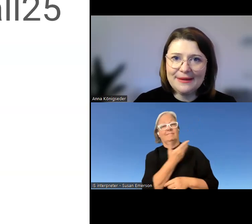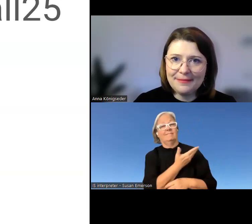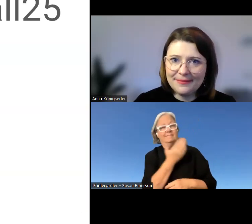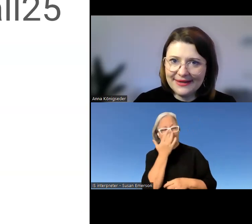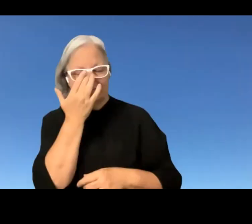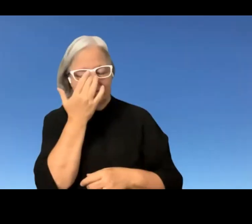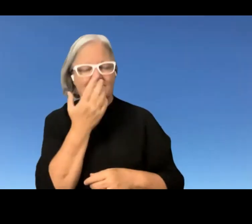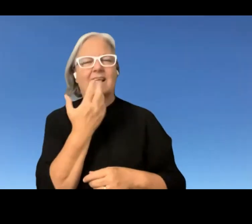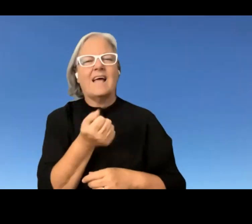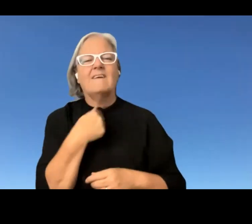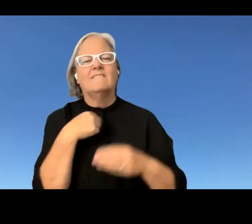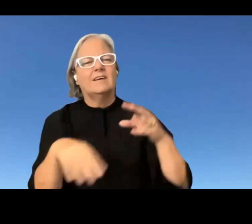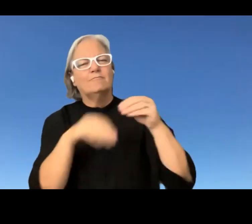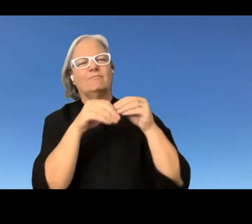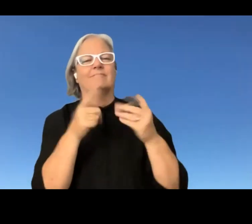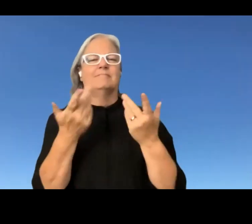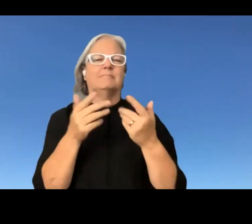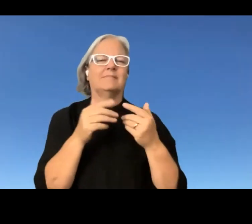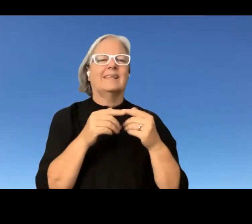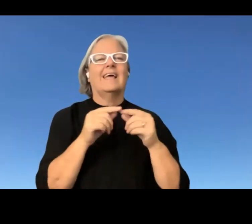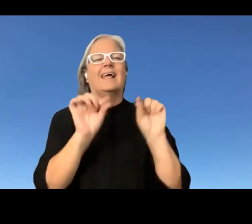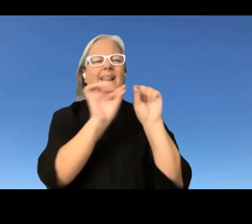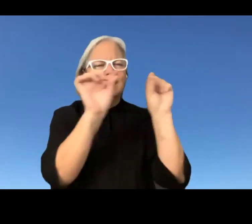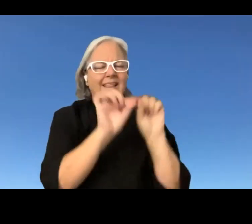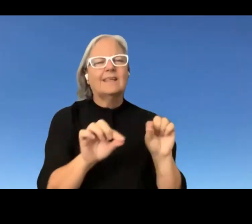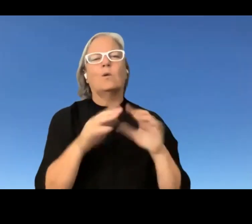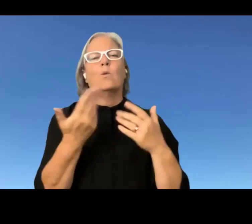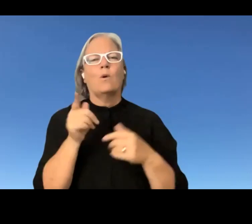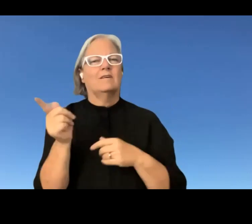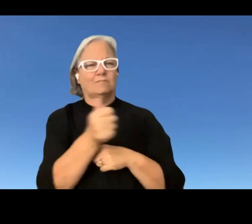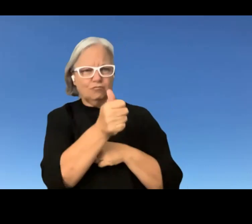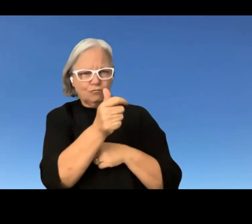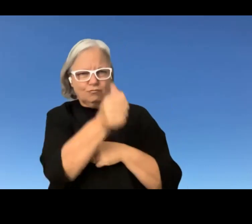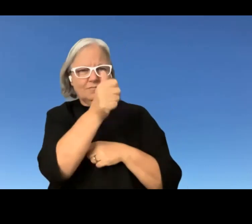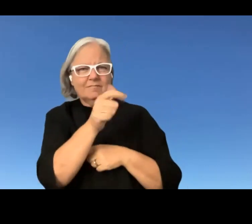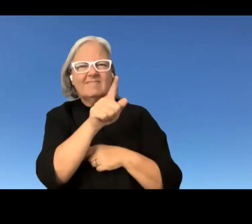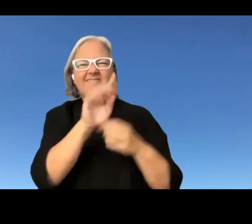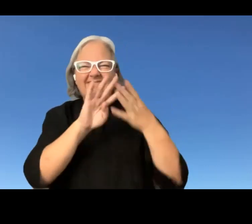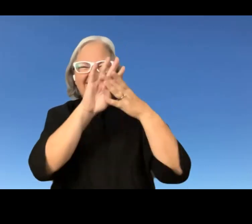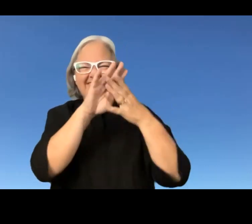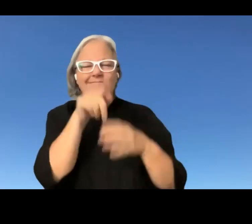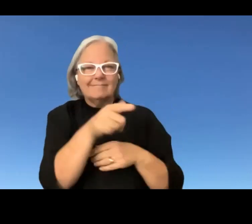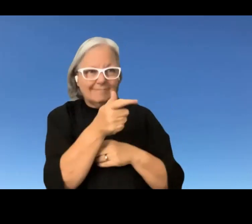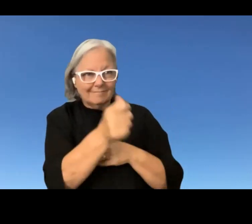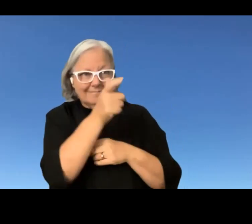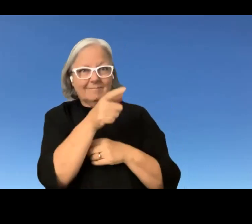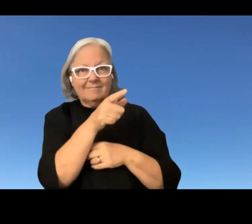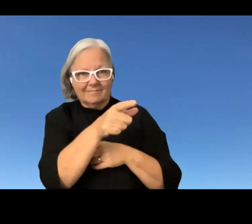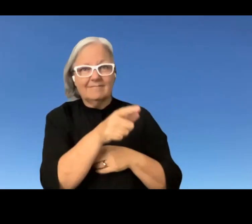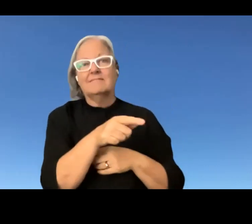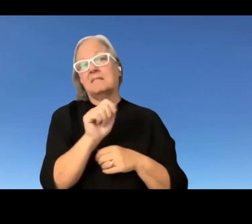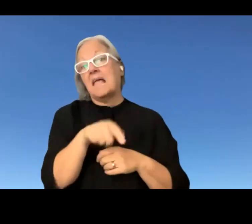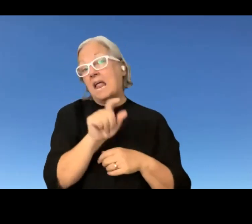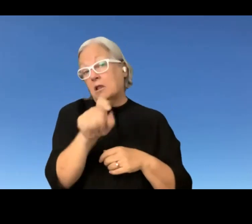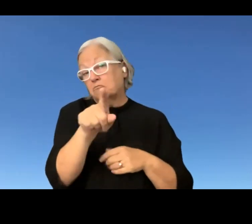and some QR codes to the PowerPoint presentation that will be sent afterwards. If you want,